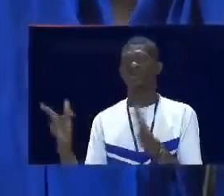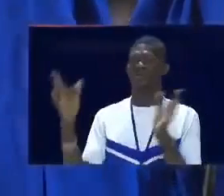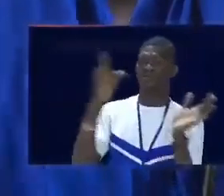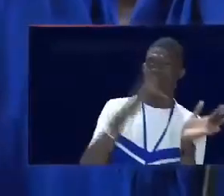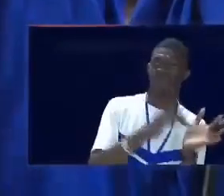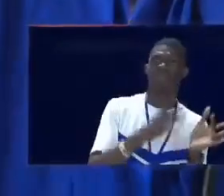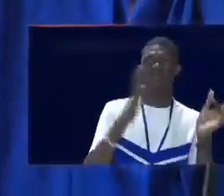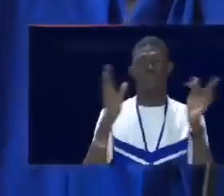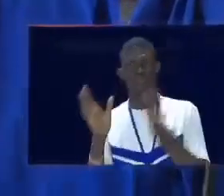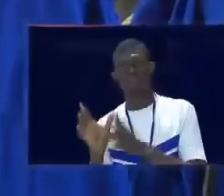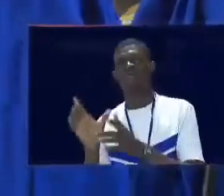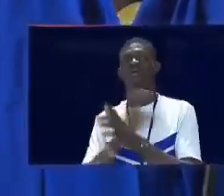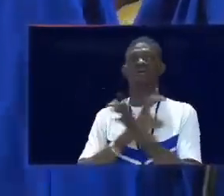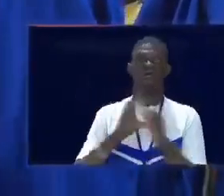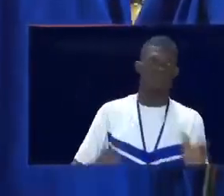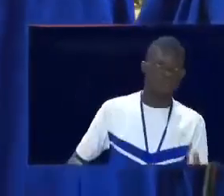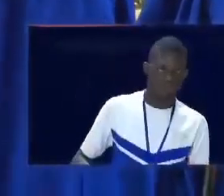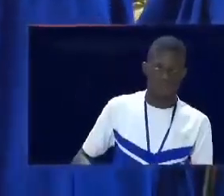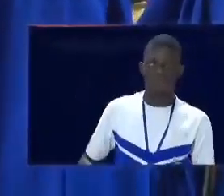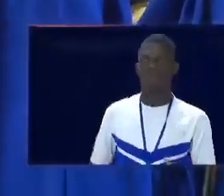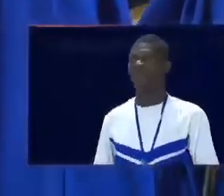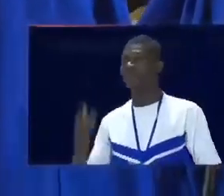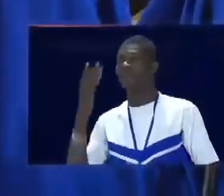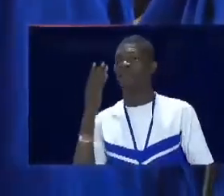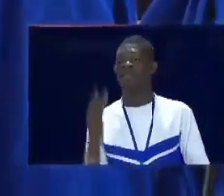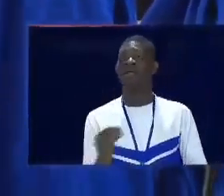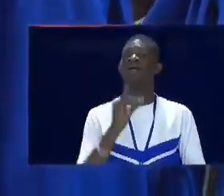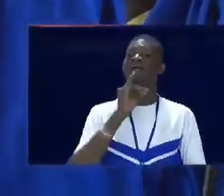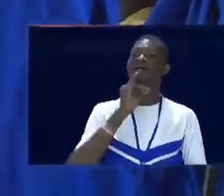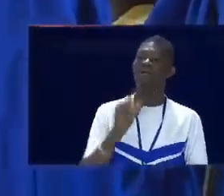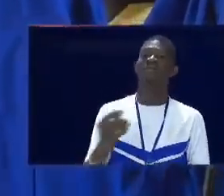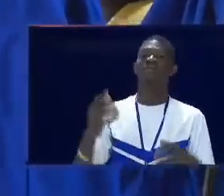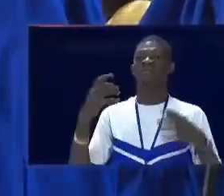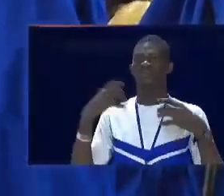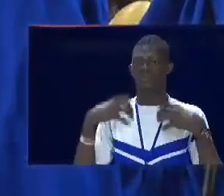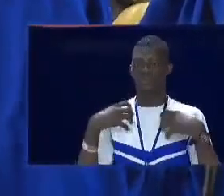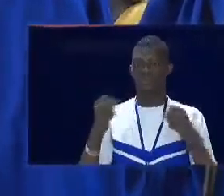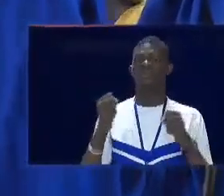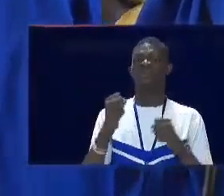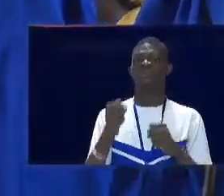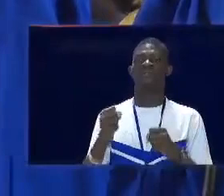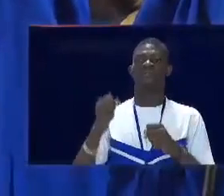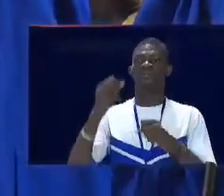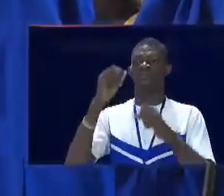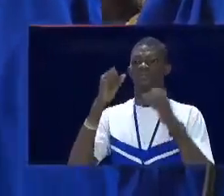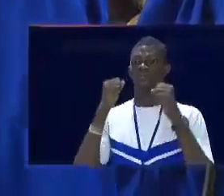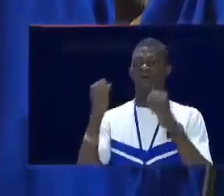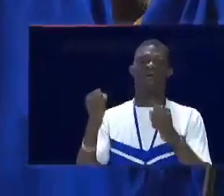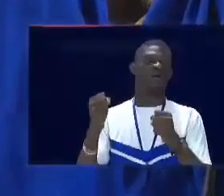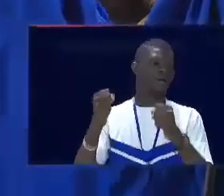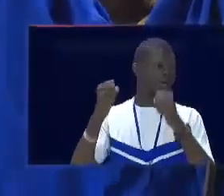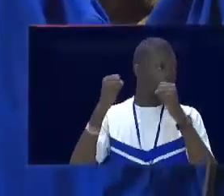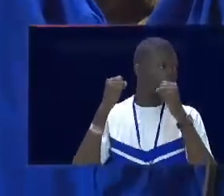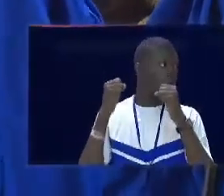blood of Jesus Christ. There is healing